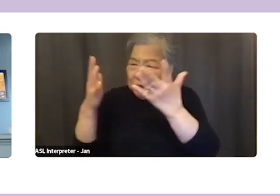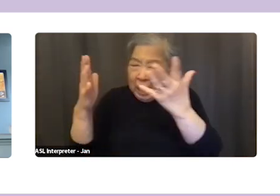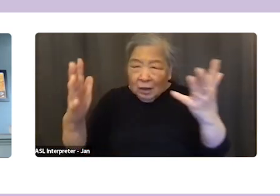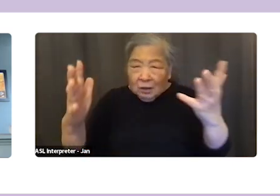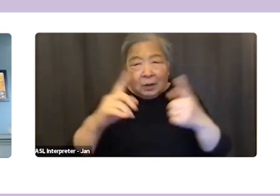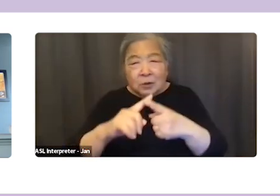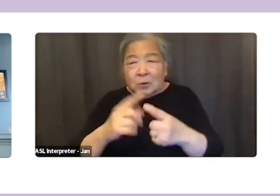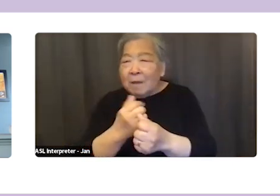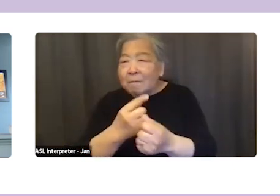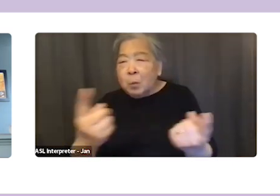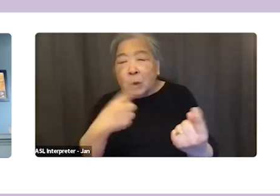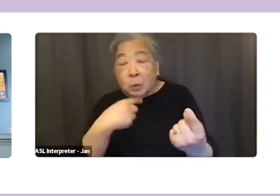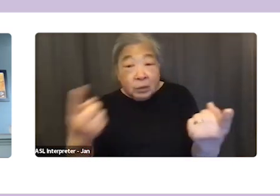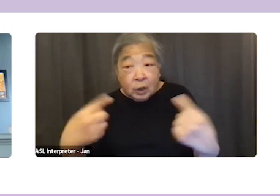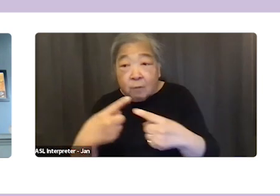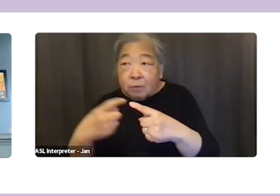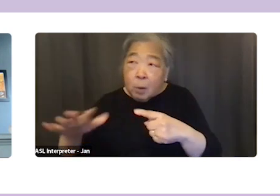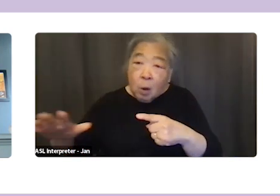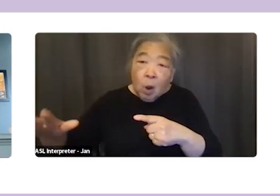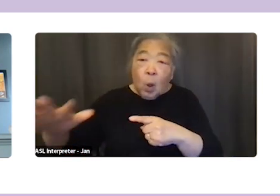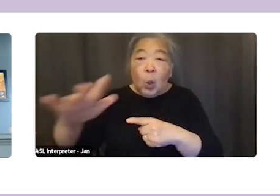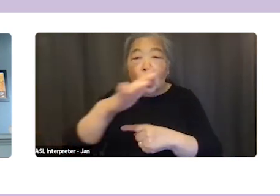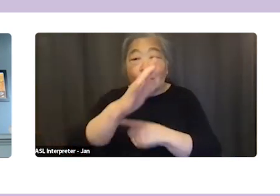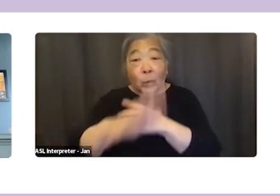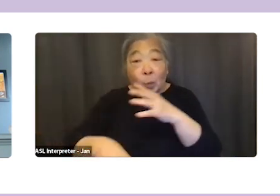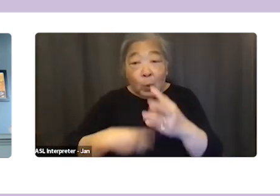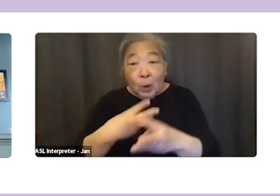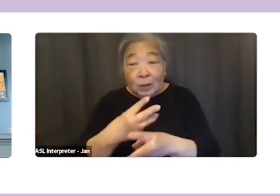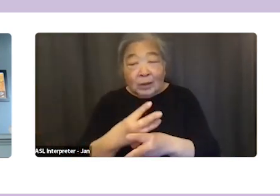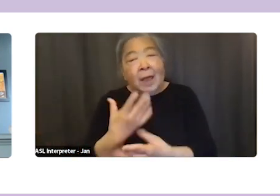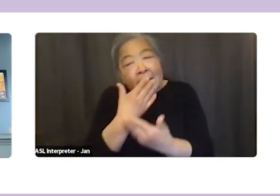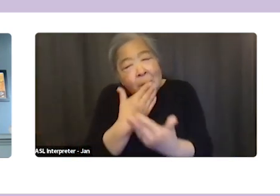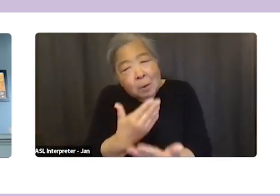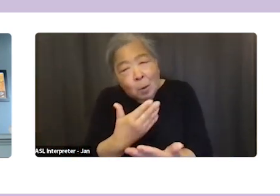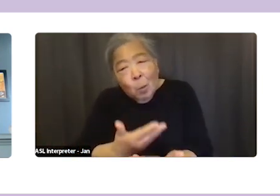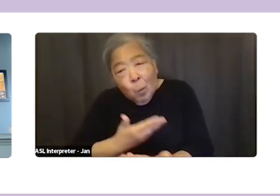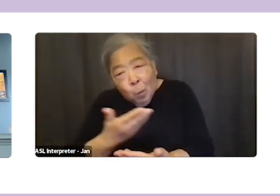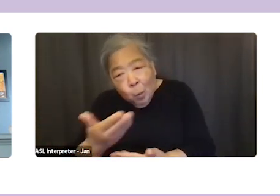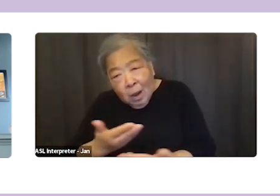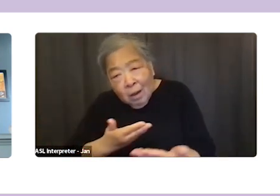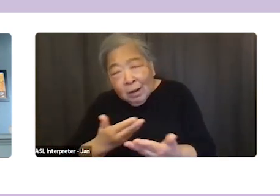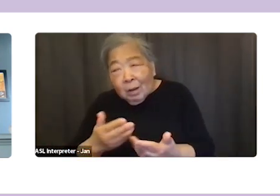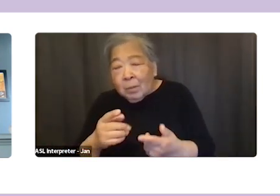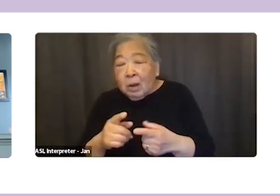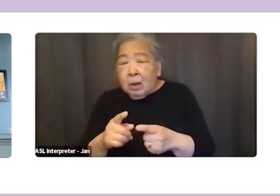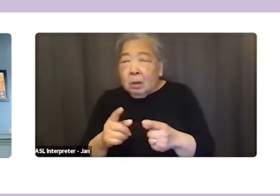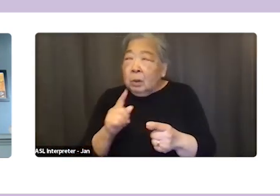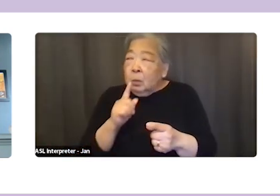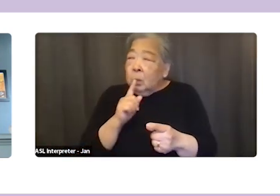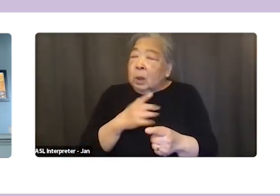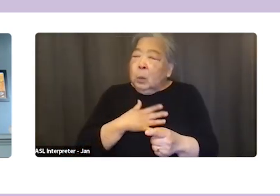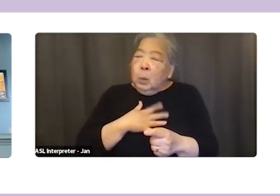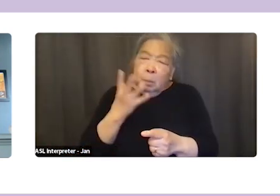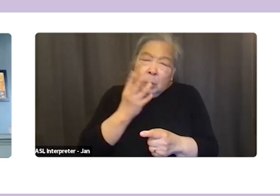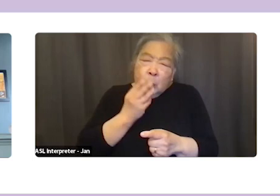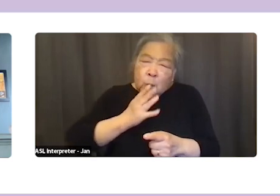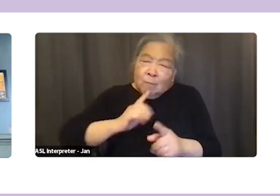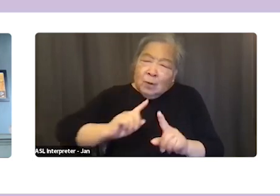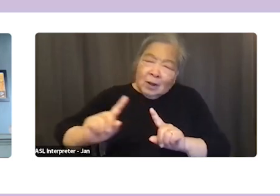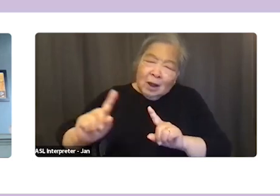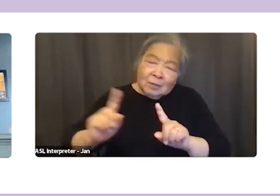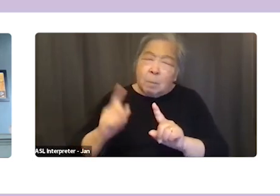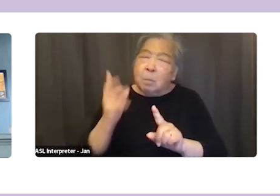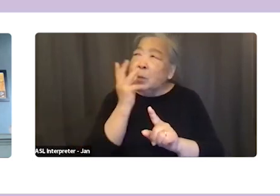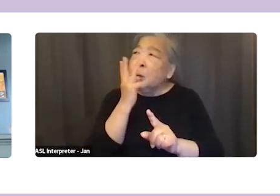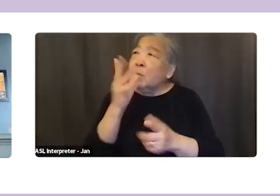over the world. Welcome, welcome, welcome. What a beautiful conversation to have, and what a beautiful time of year to